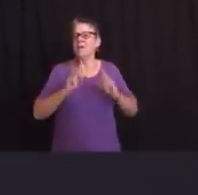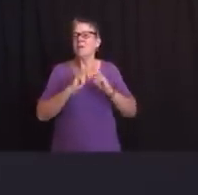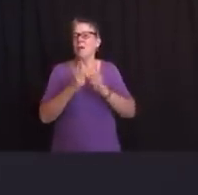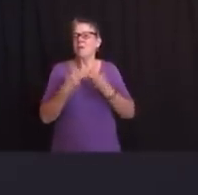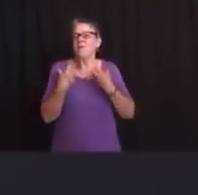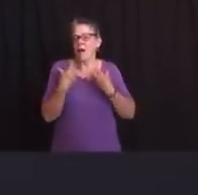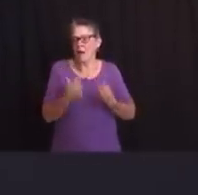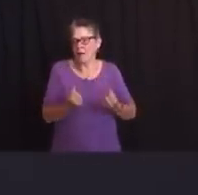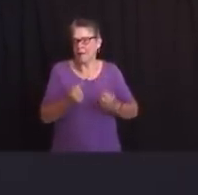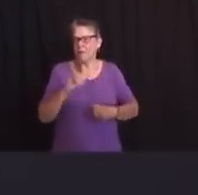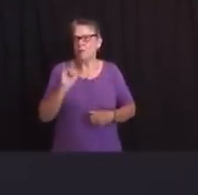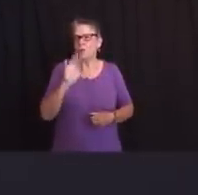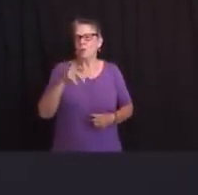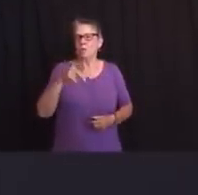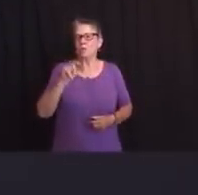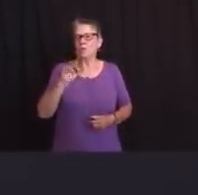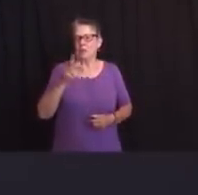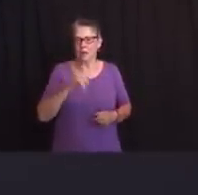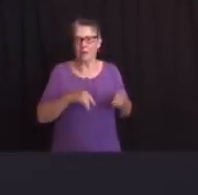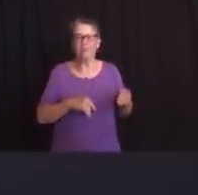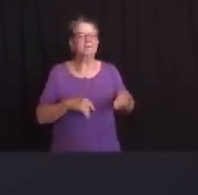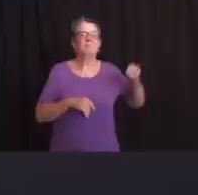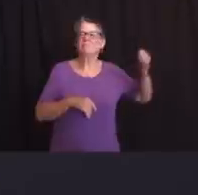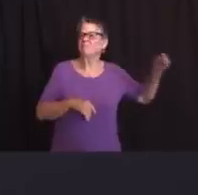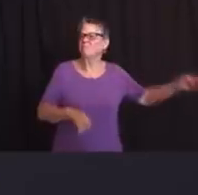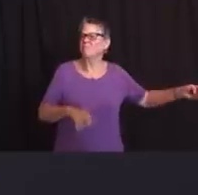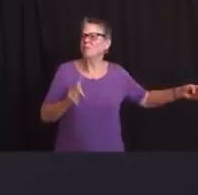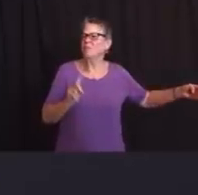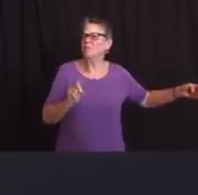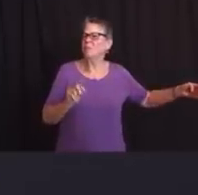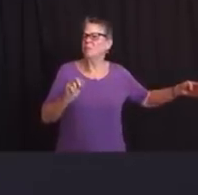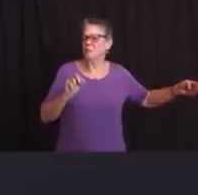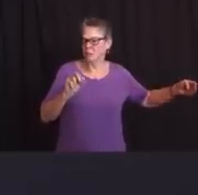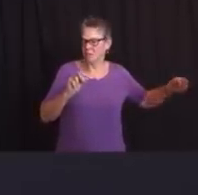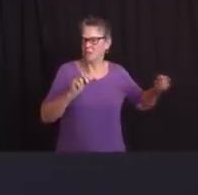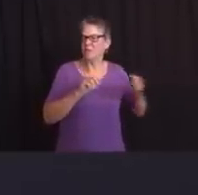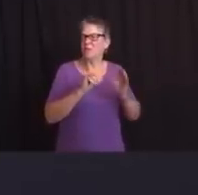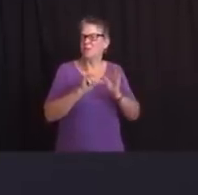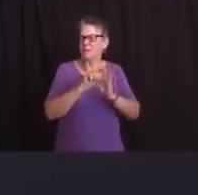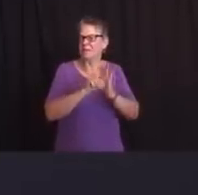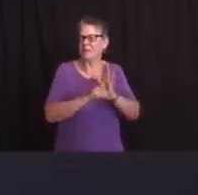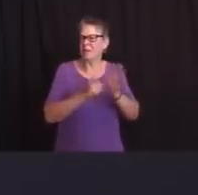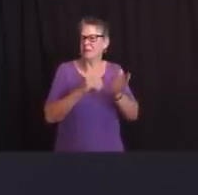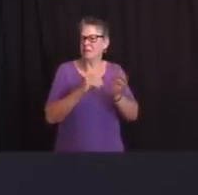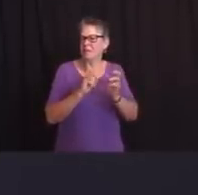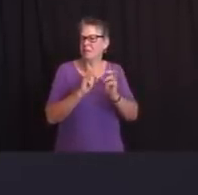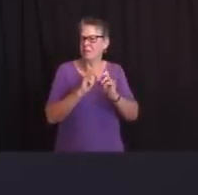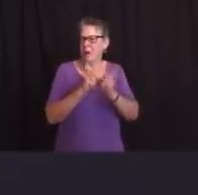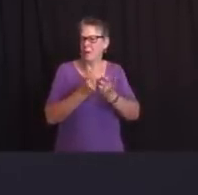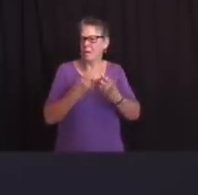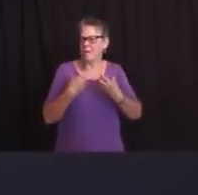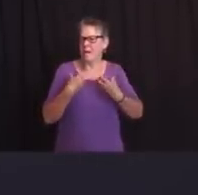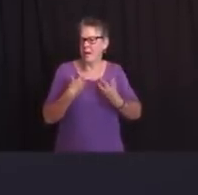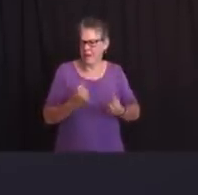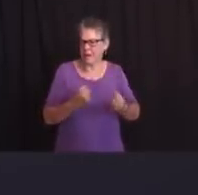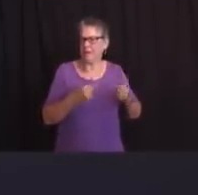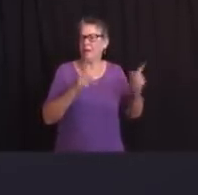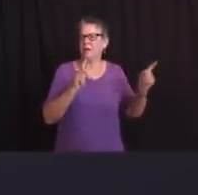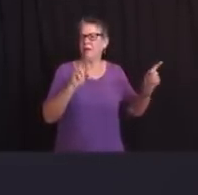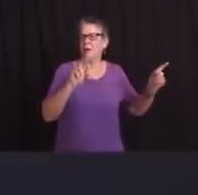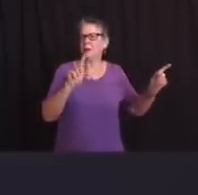her right, another familiar face, the Department's Communicable Disease Service Medical Director, Dr. Ed Lifshitz. Great to have you